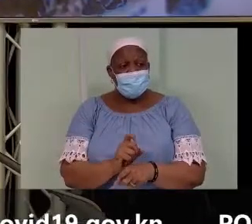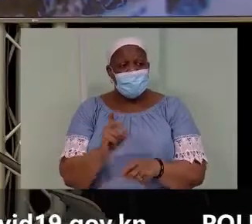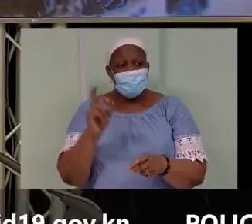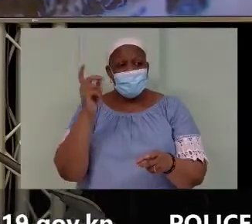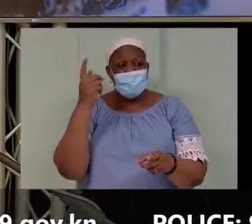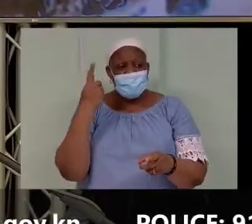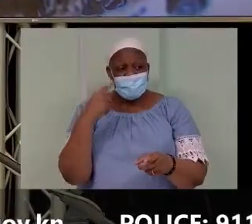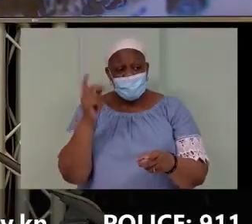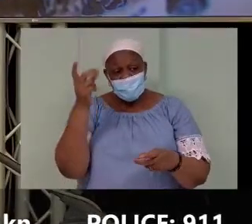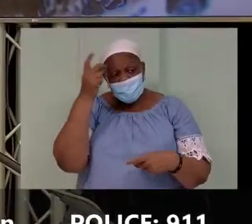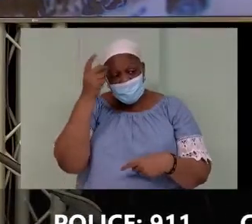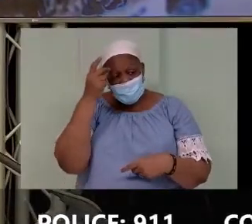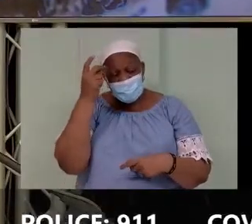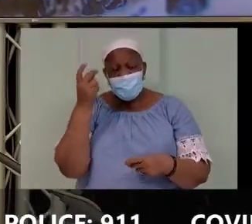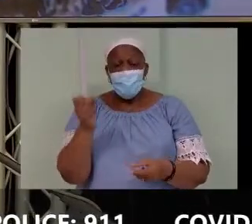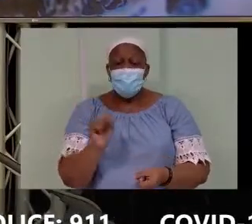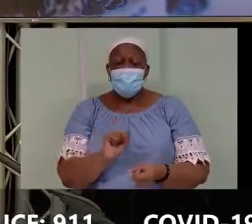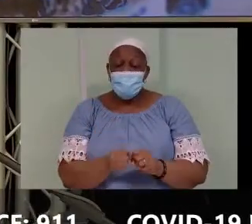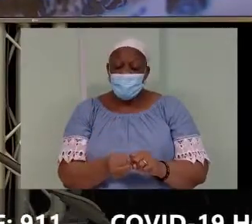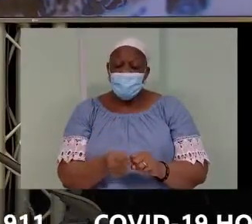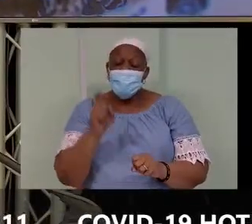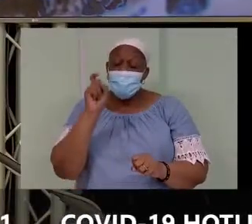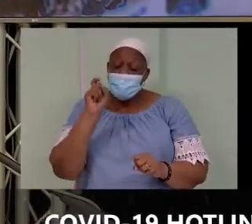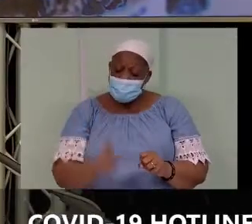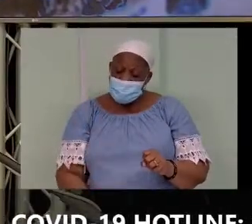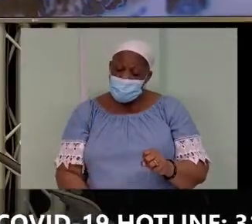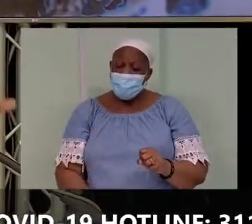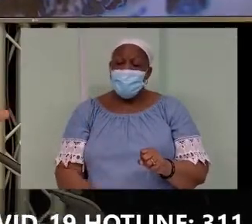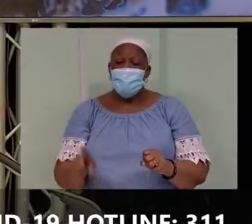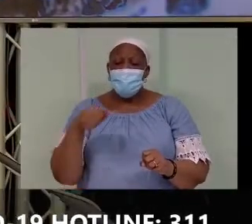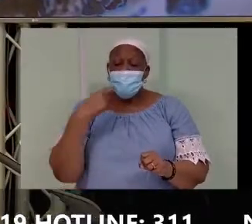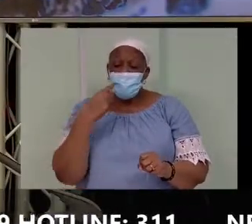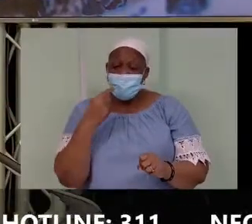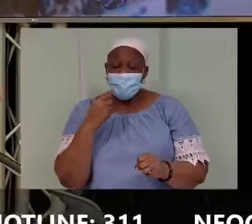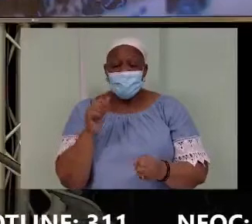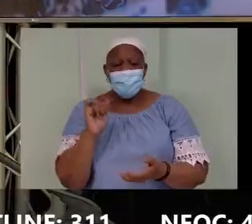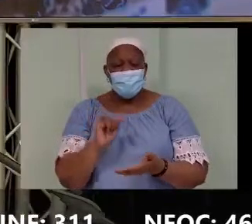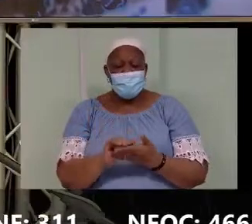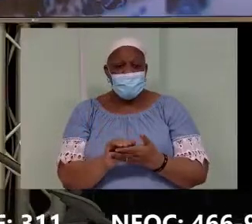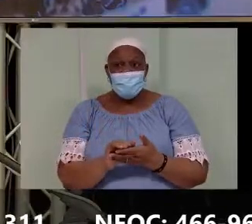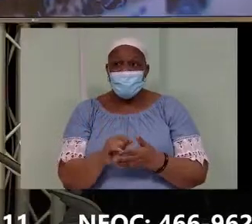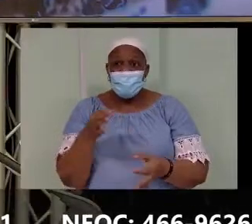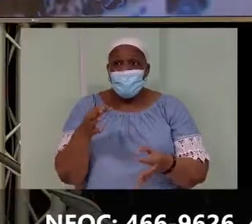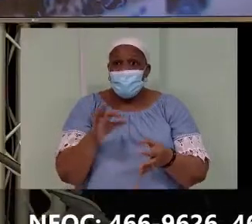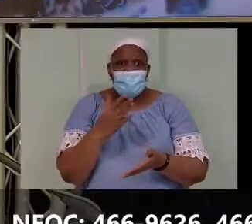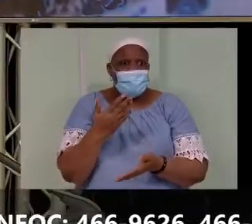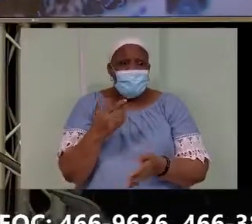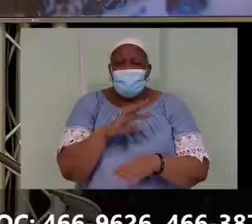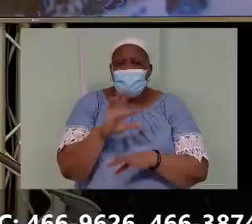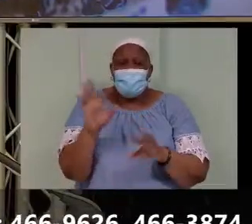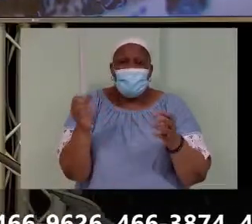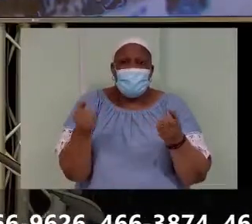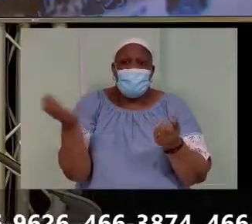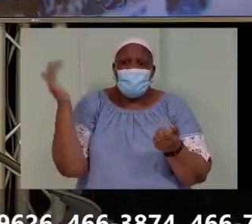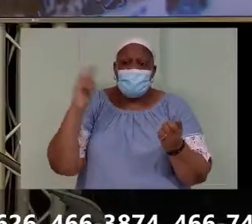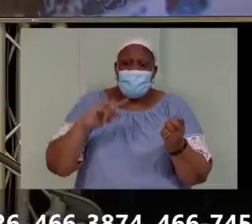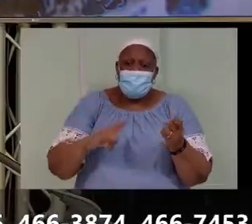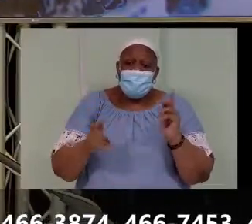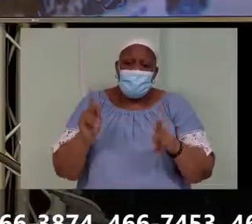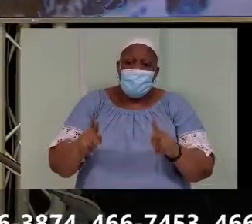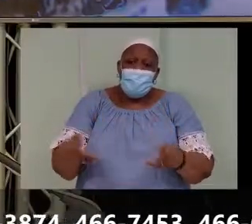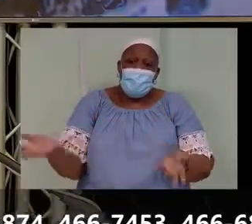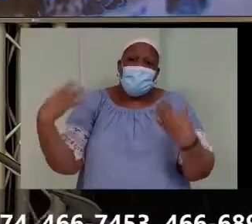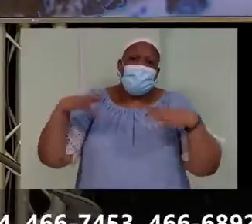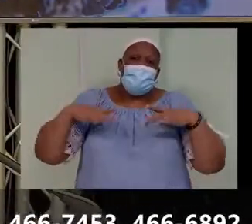our nationals first ahead of people's time and leisure that they want to spend in the island. Yes, we want to get economic